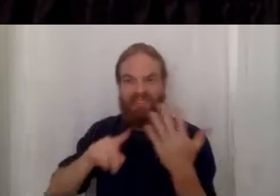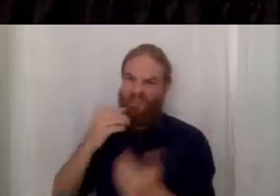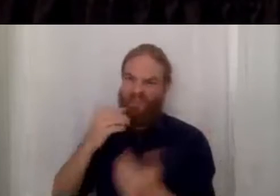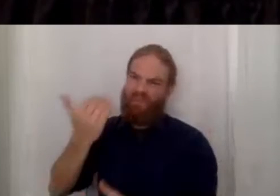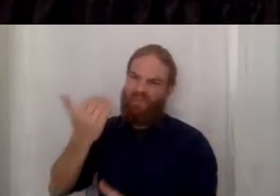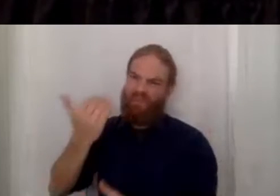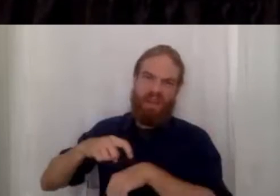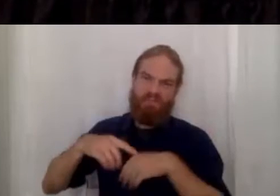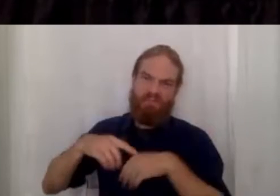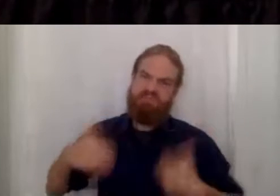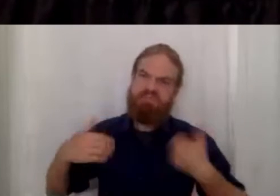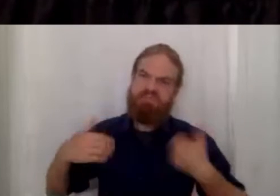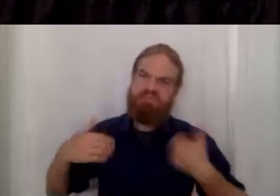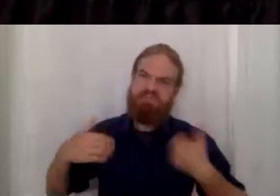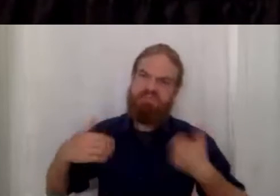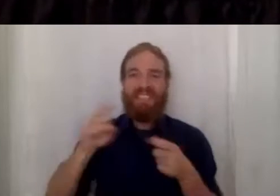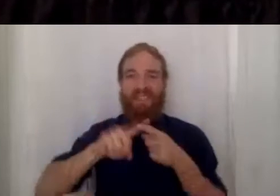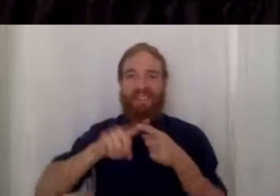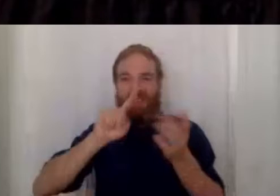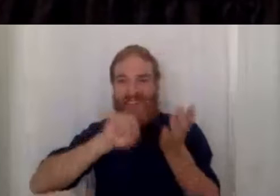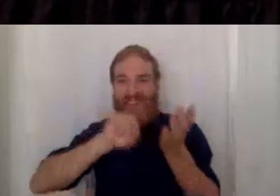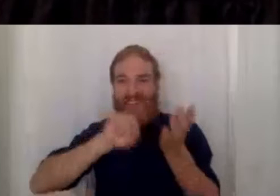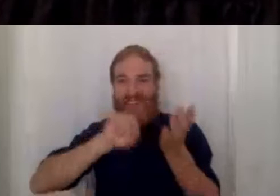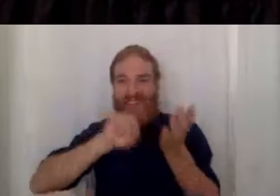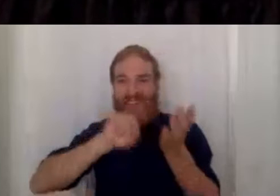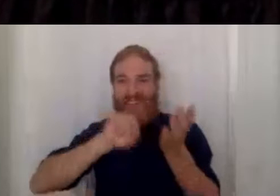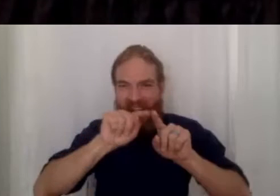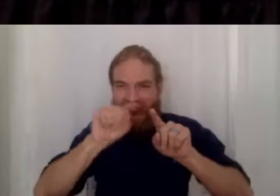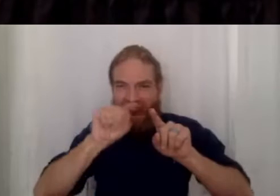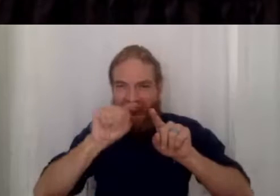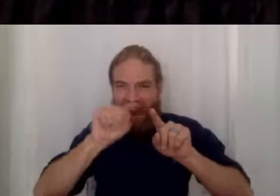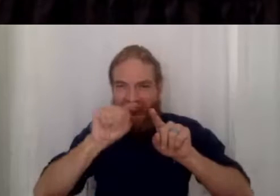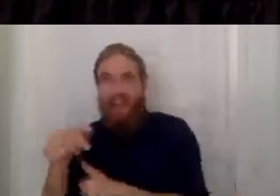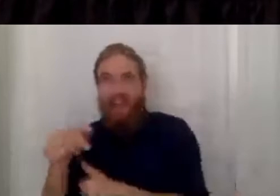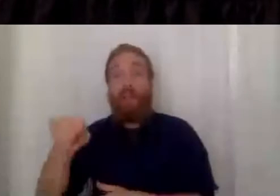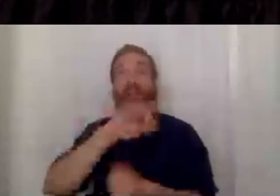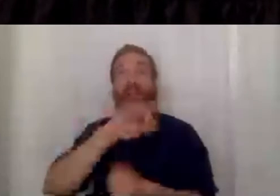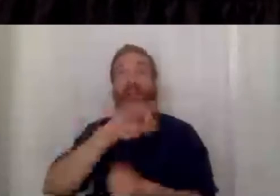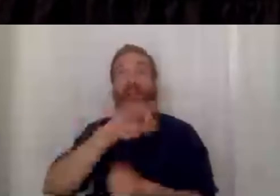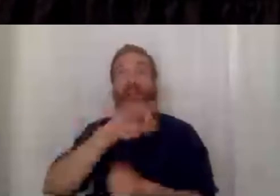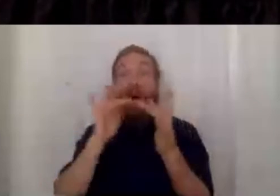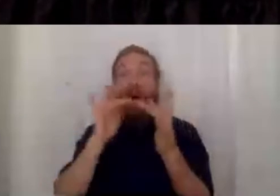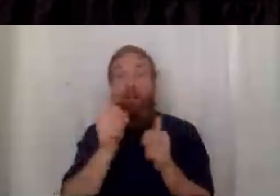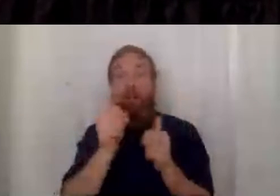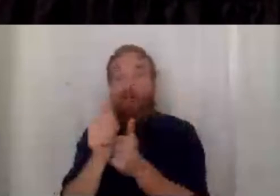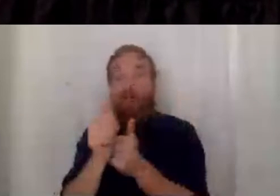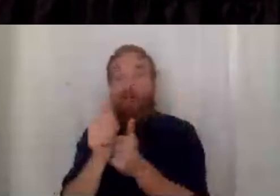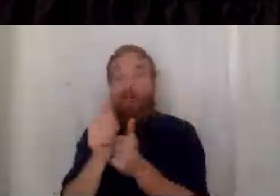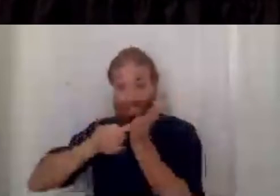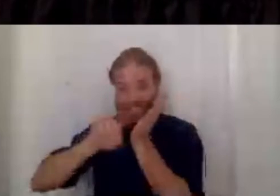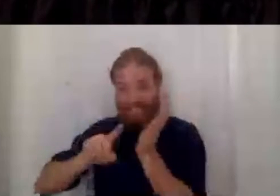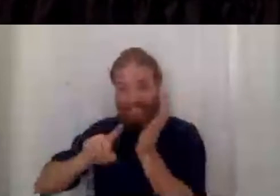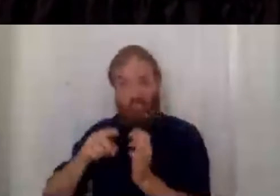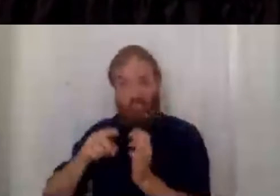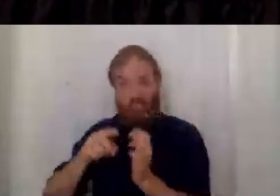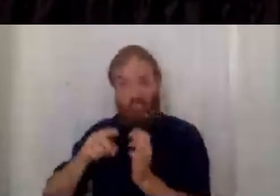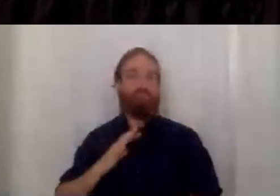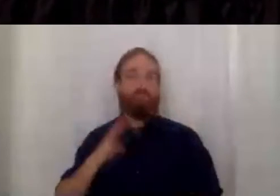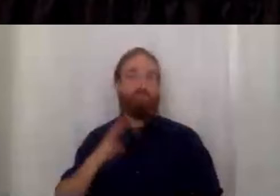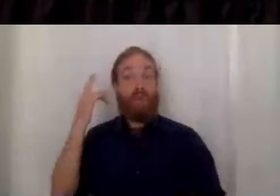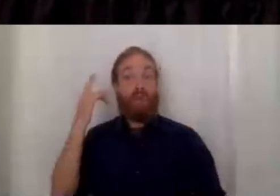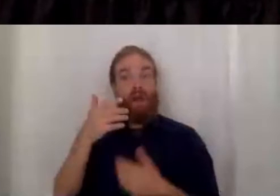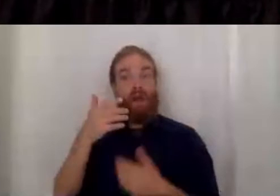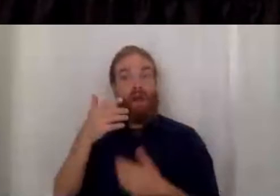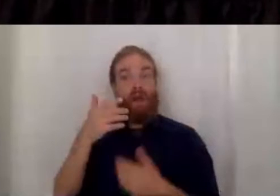tracing, you know, they have good relationships with their school community and their kids, and they are also able to narrow